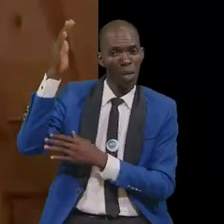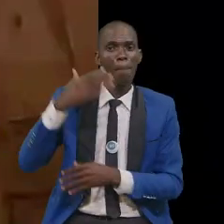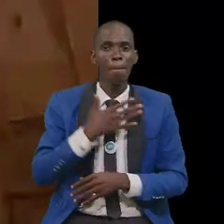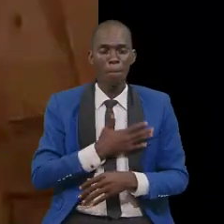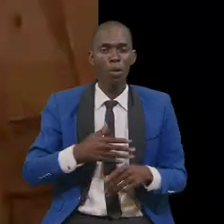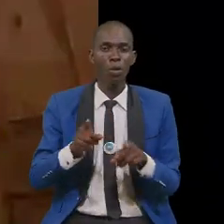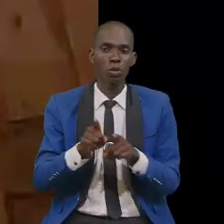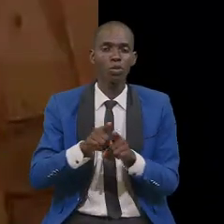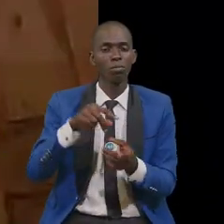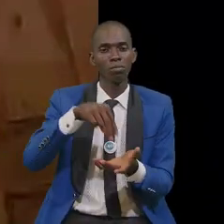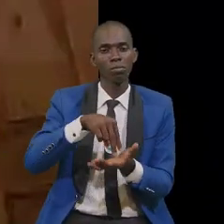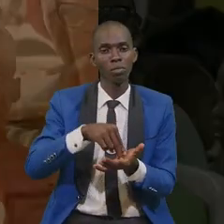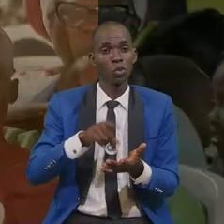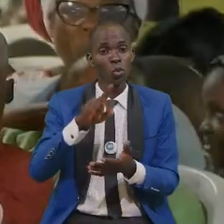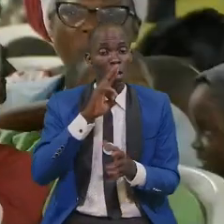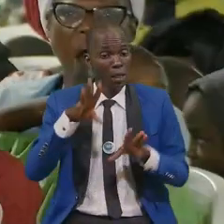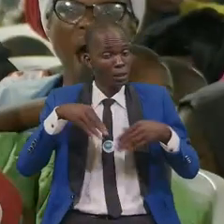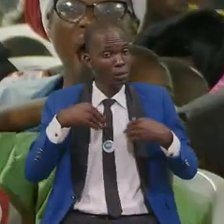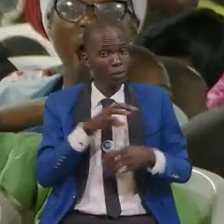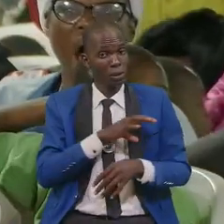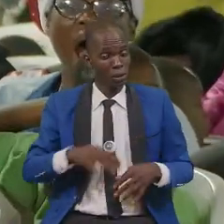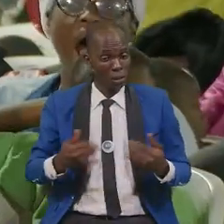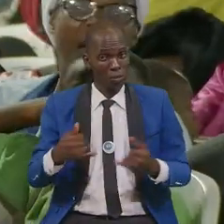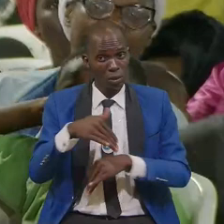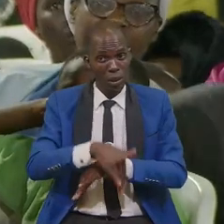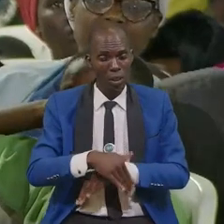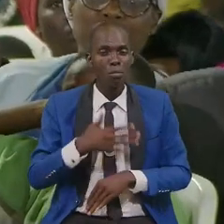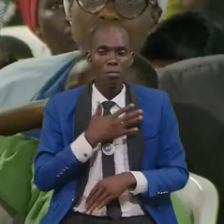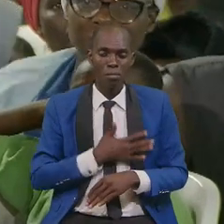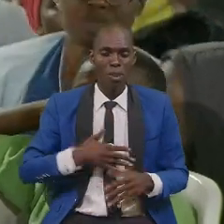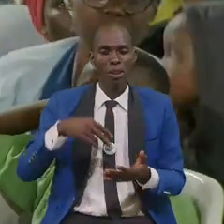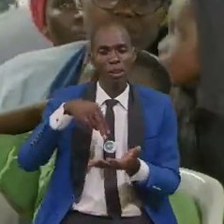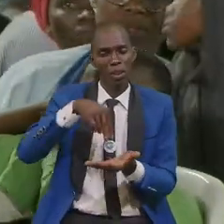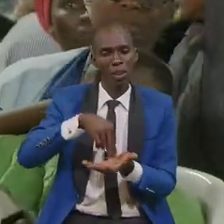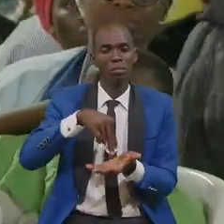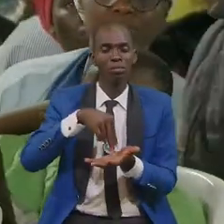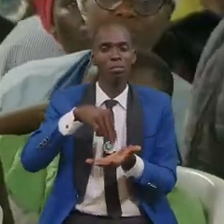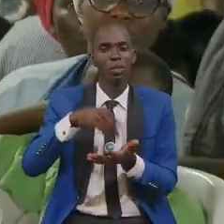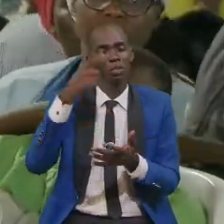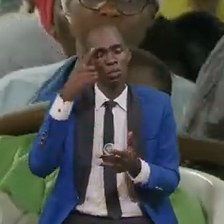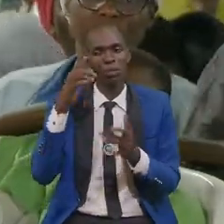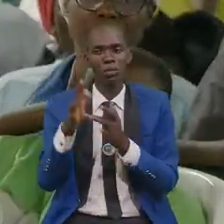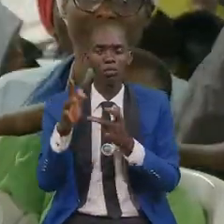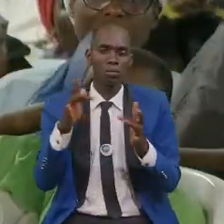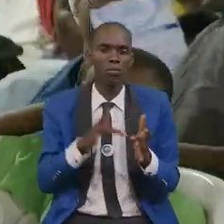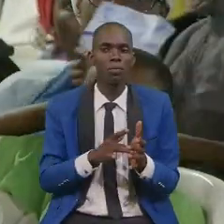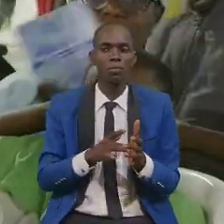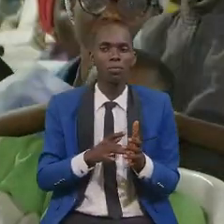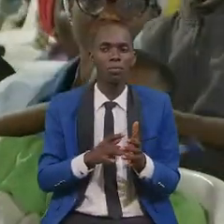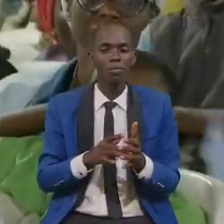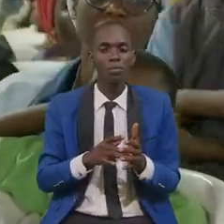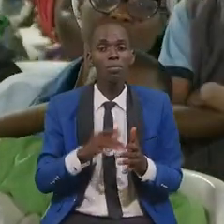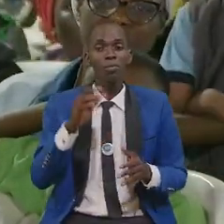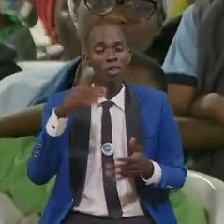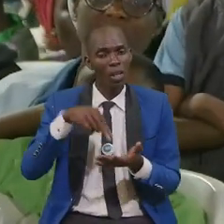hand. You'll please stand up. Stand up. Stand up for Jesus. Stand up. Stand up for salvation in Jesus. Stand